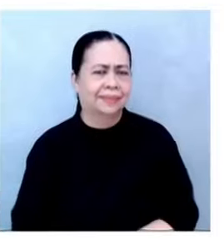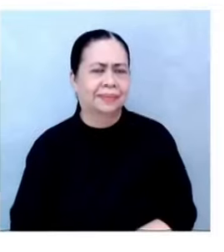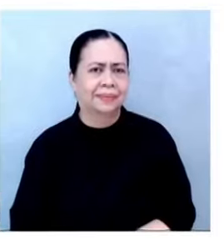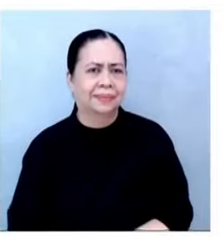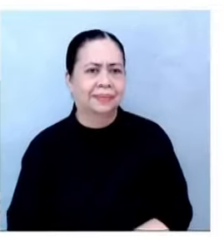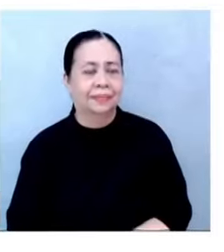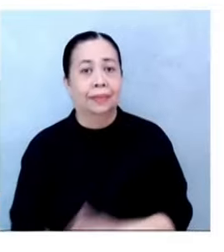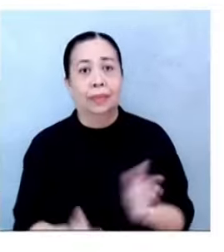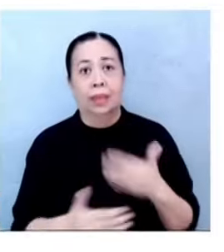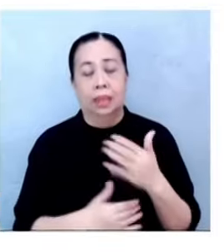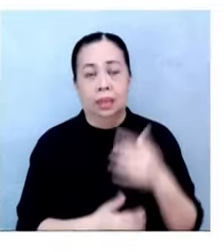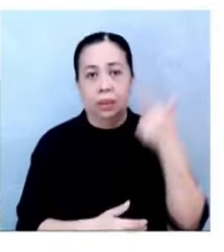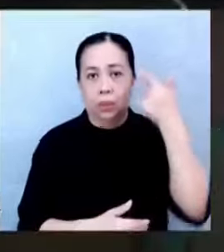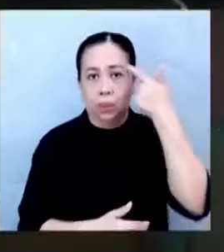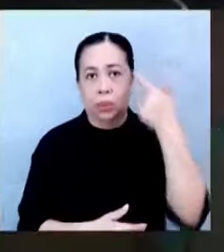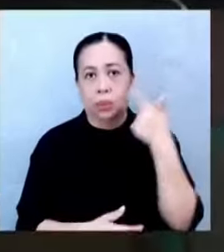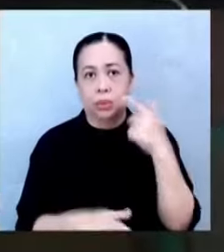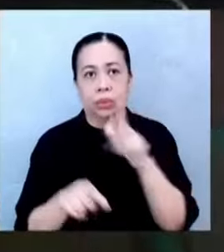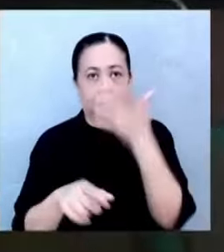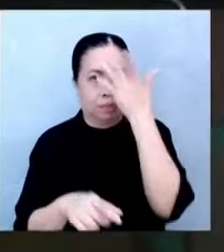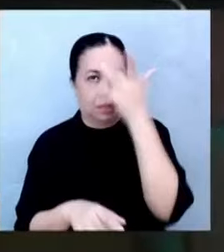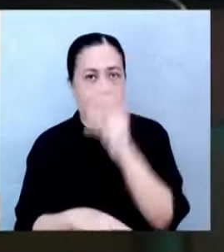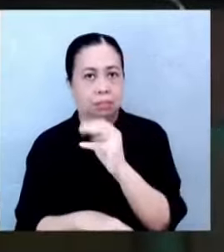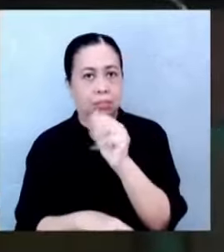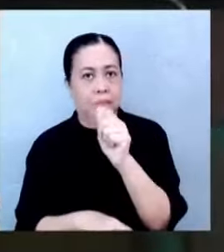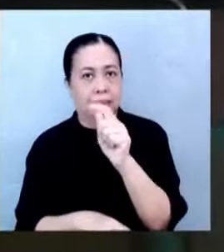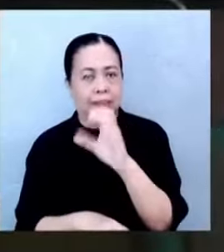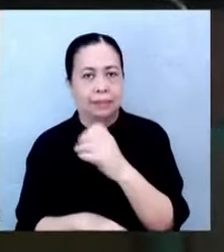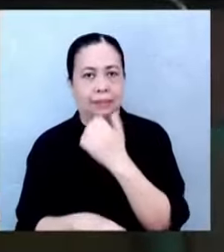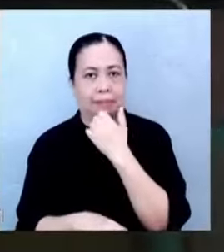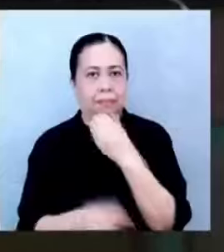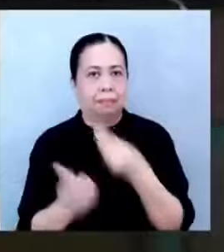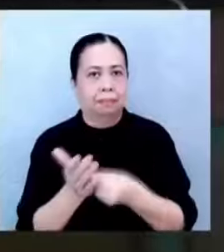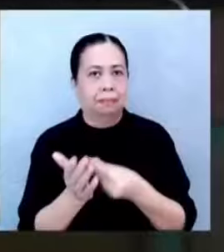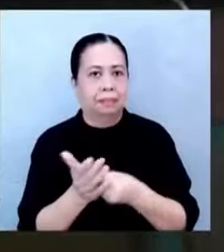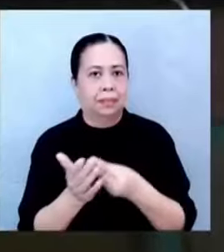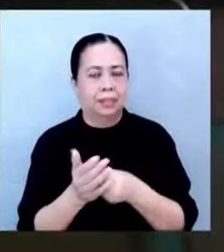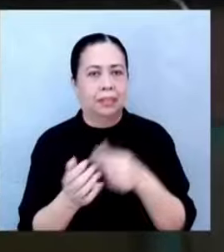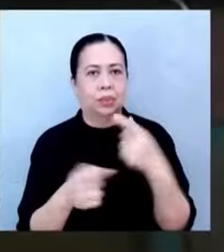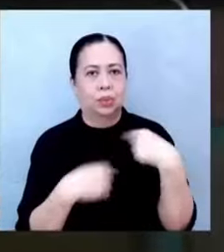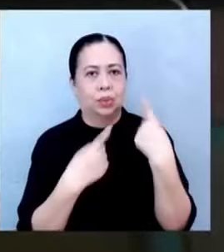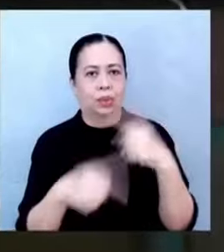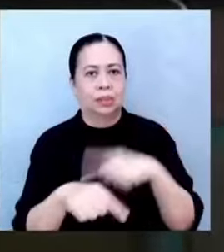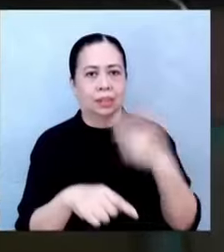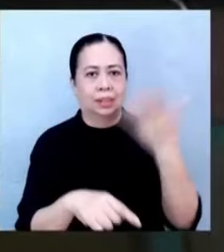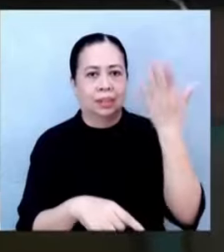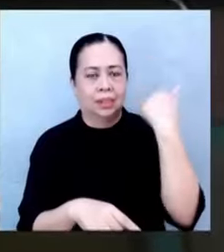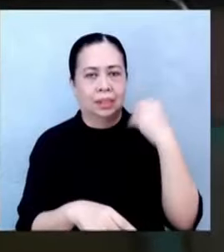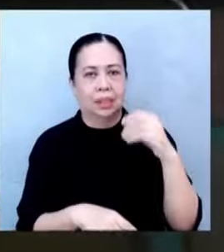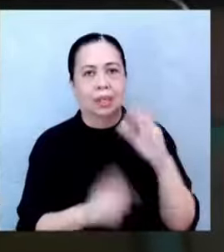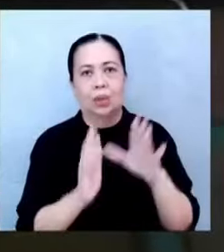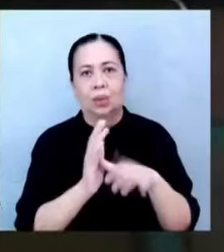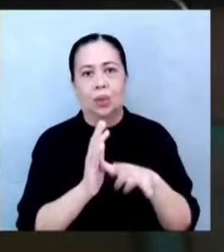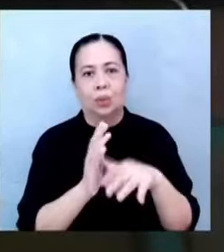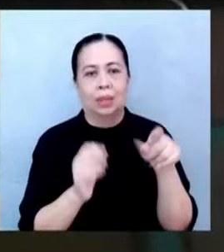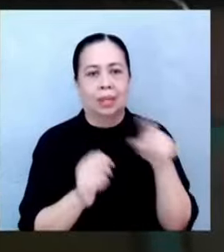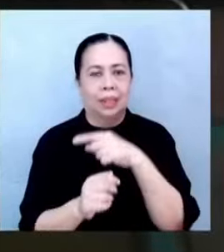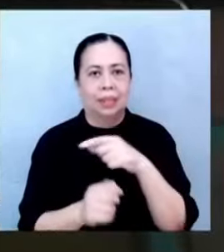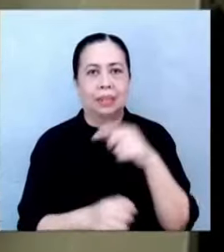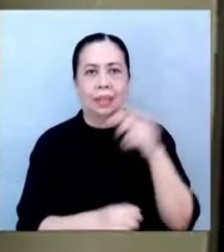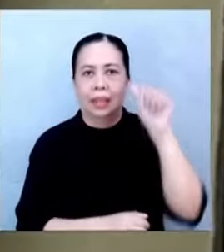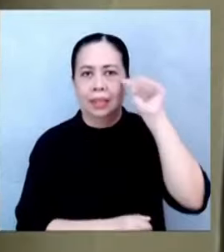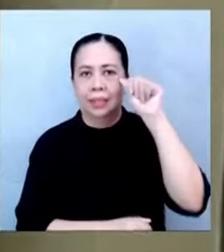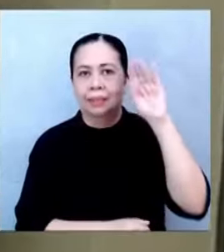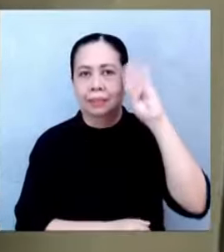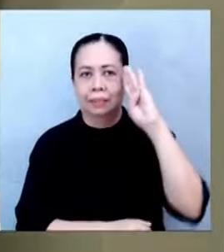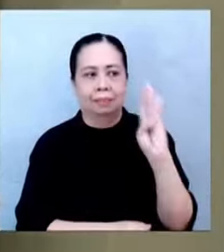Meanwhile, Garcia also claims Smartmatic illegally made money under the leadership of former COMELEC chairperson Andy Bautista. Bautista